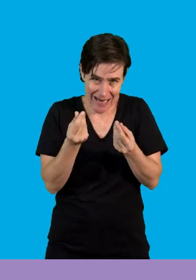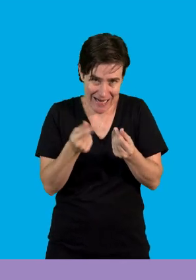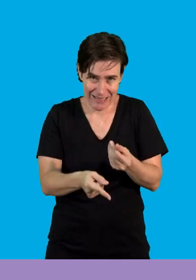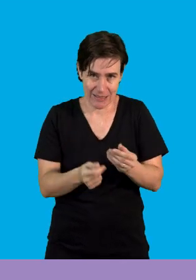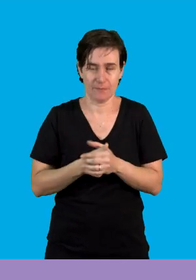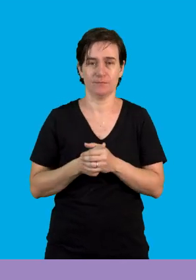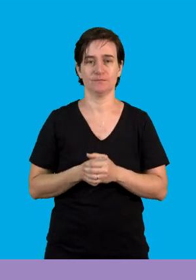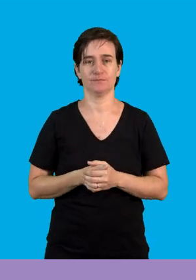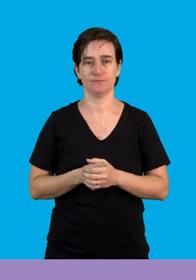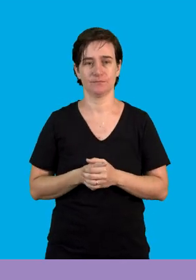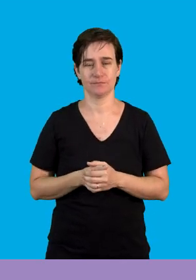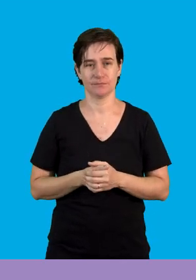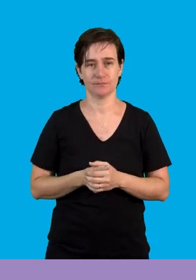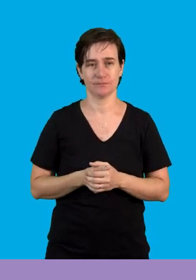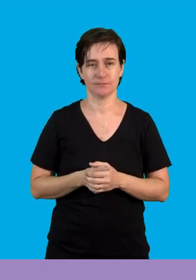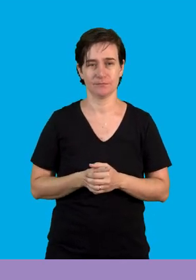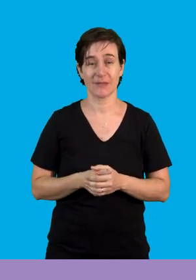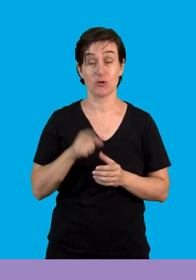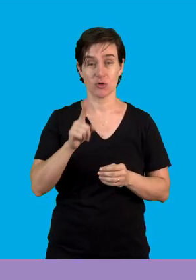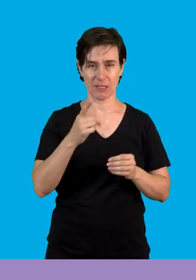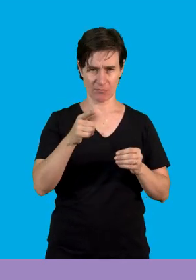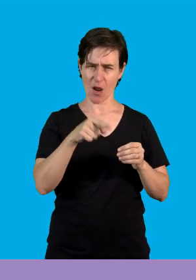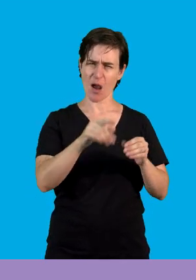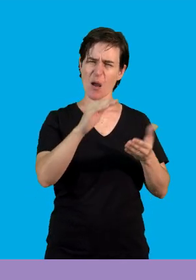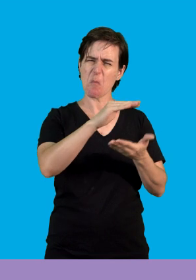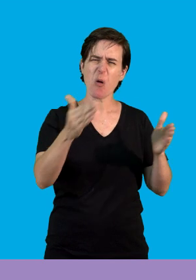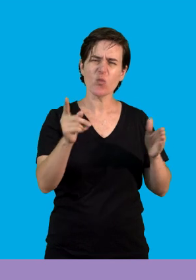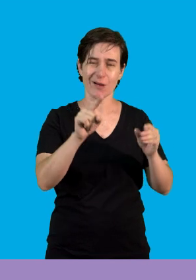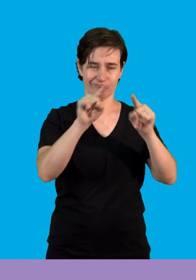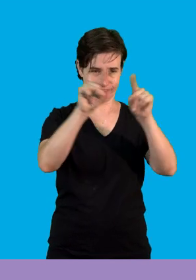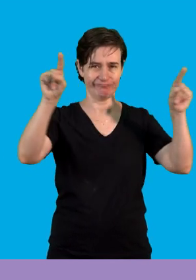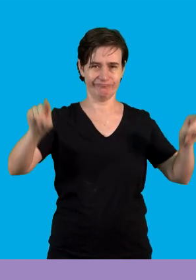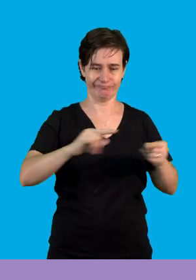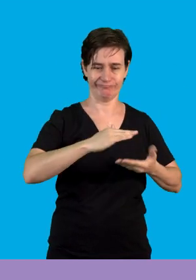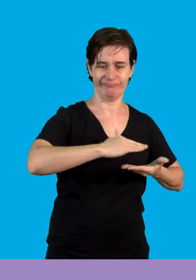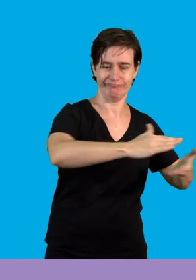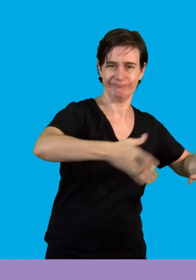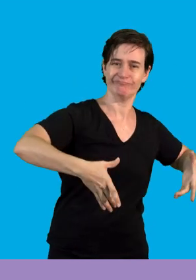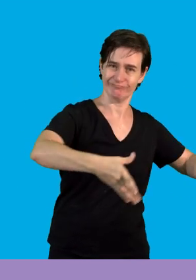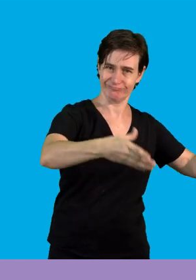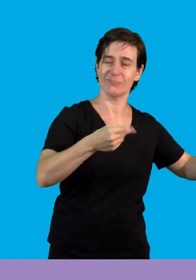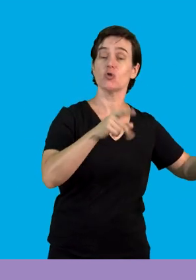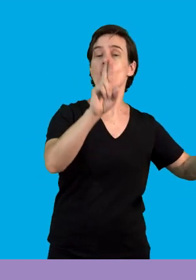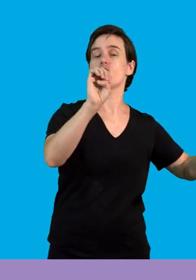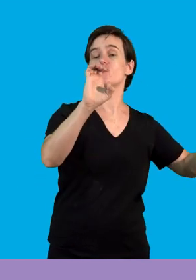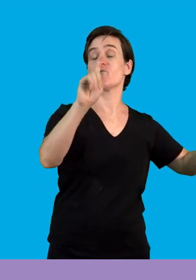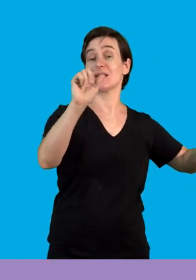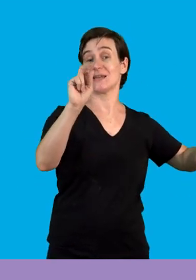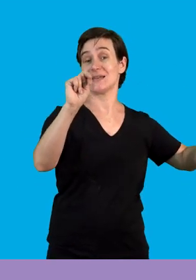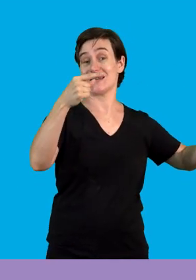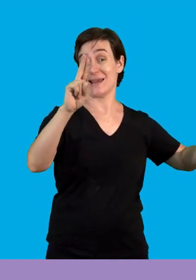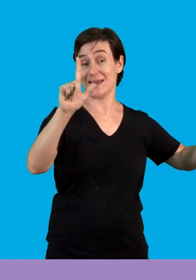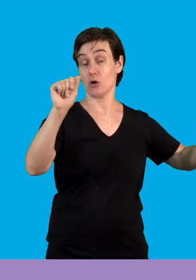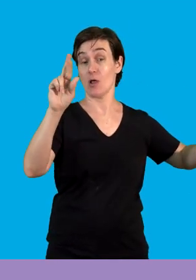well this box is in the shape of a rectangular prism, that means that we are going to use the formula for a rectangular prism to calculate this